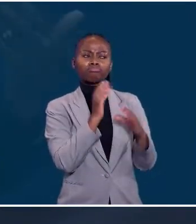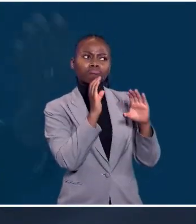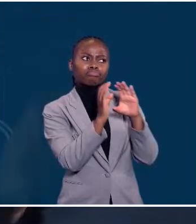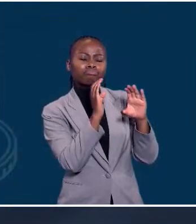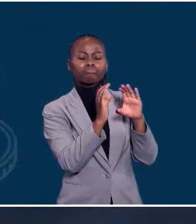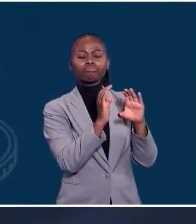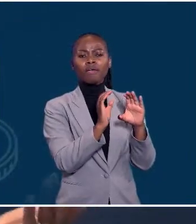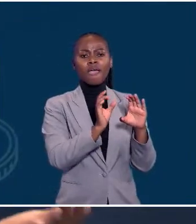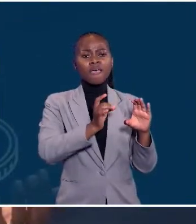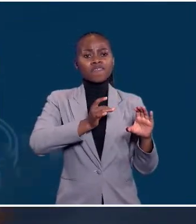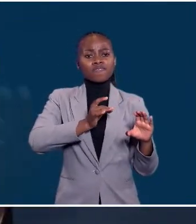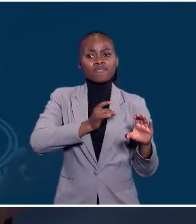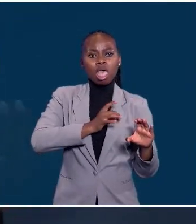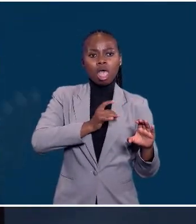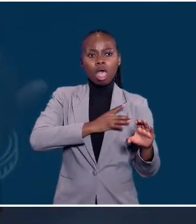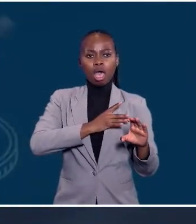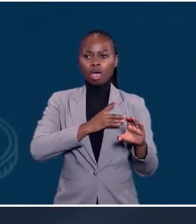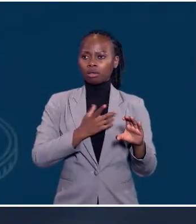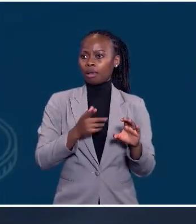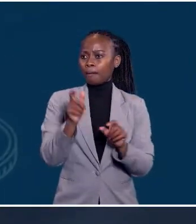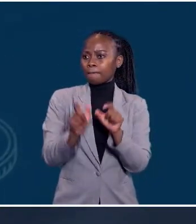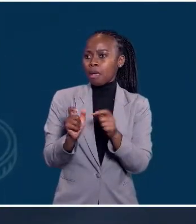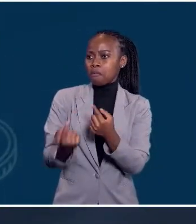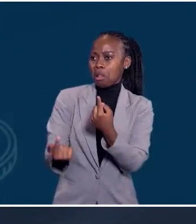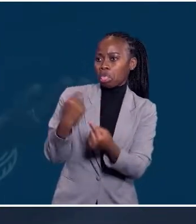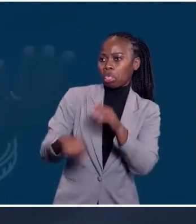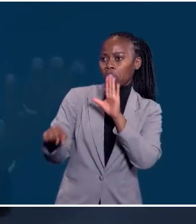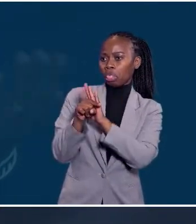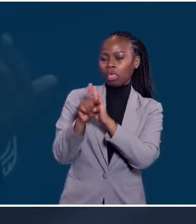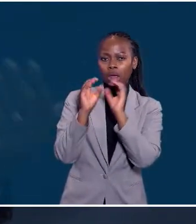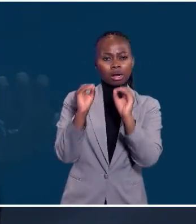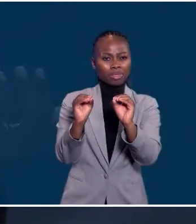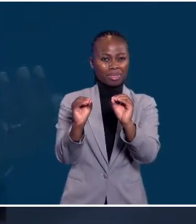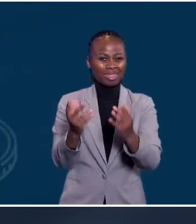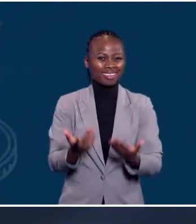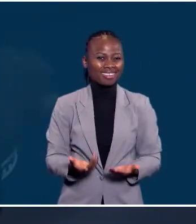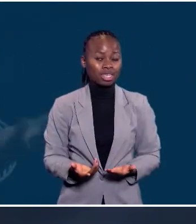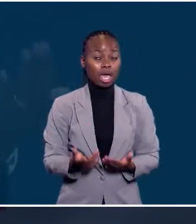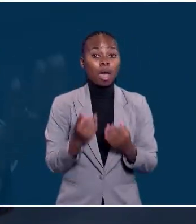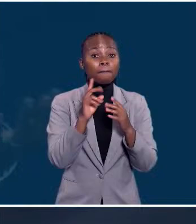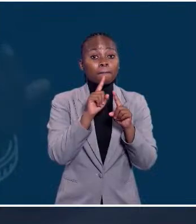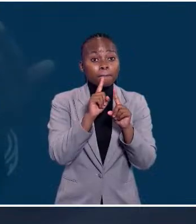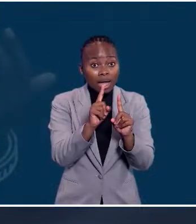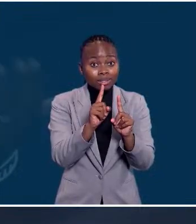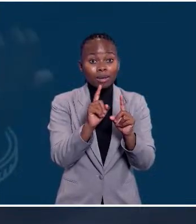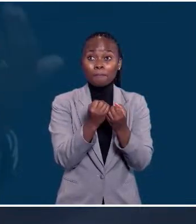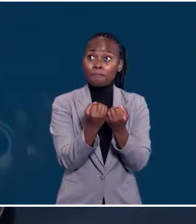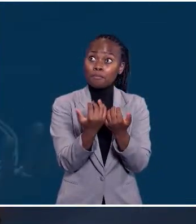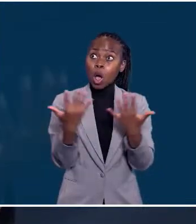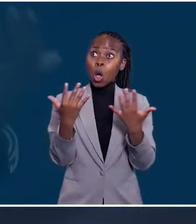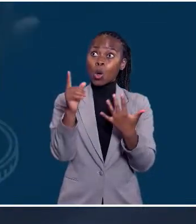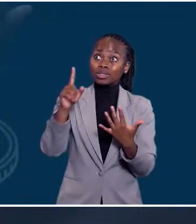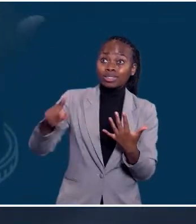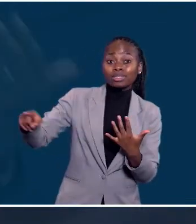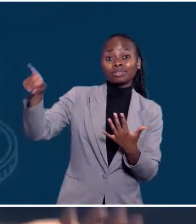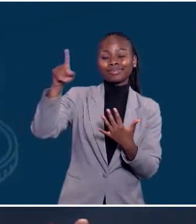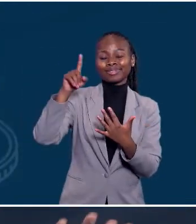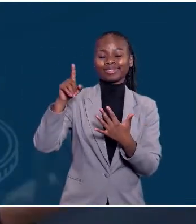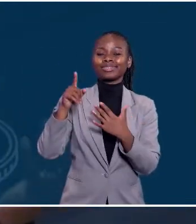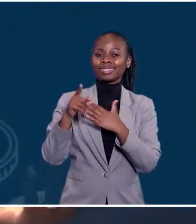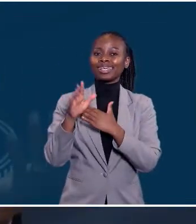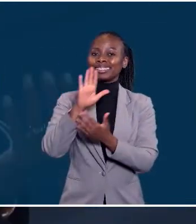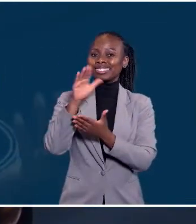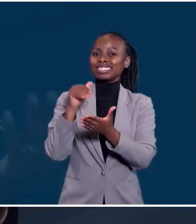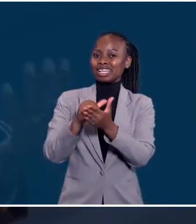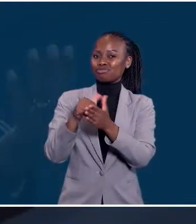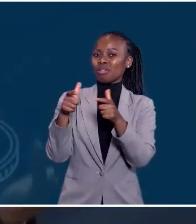any fear of reprisals. And for most central banks, they are expected to act independently and